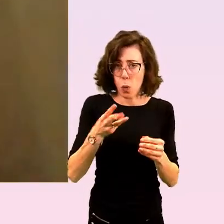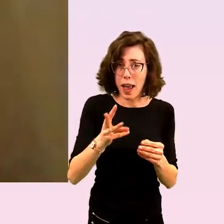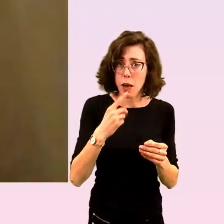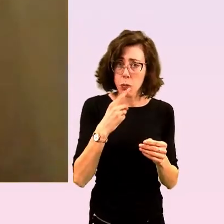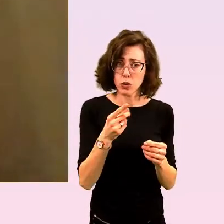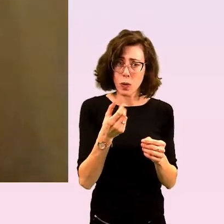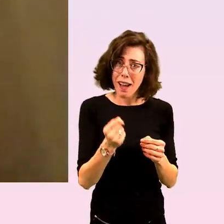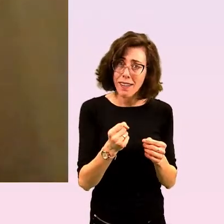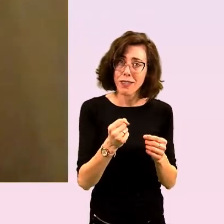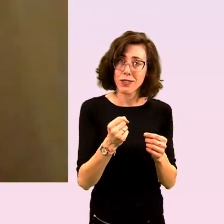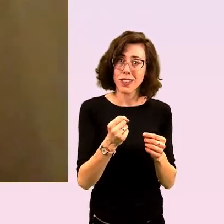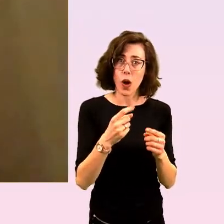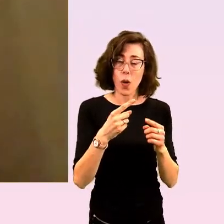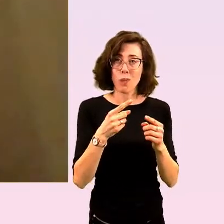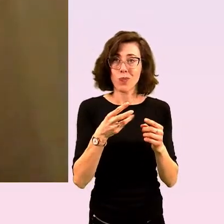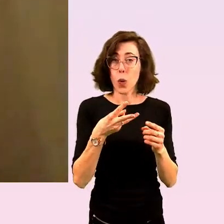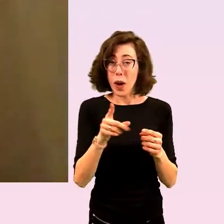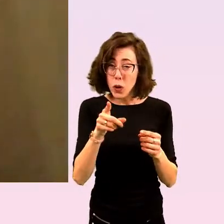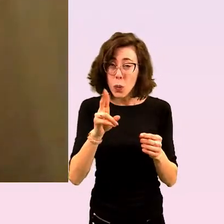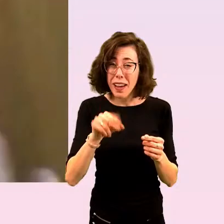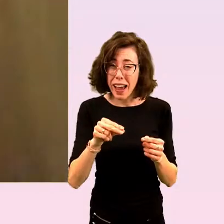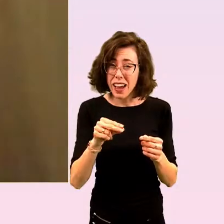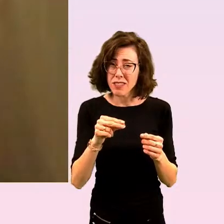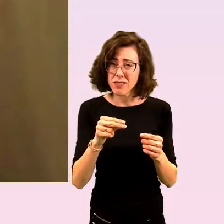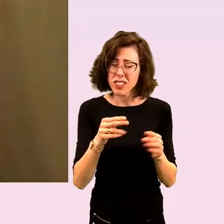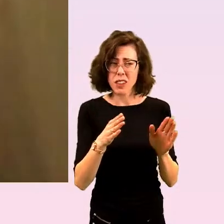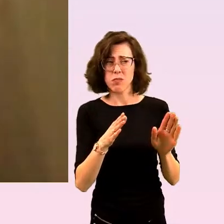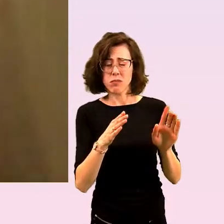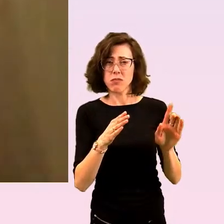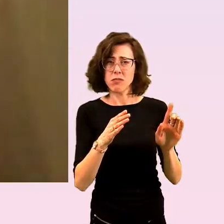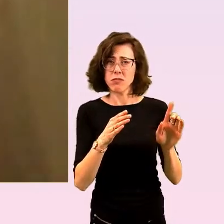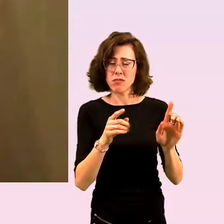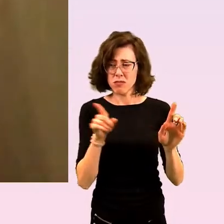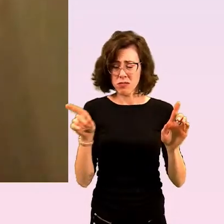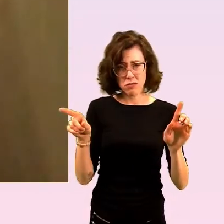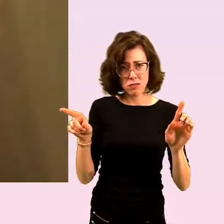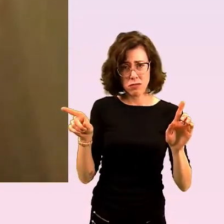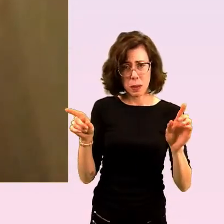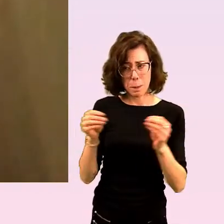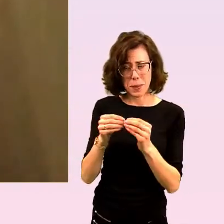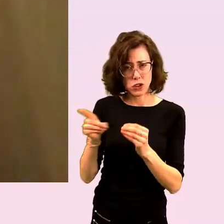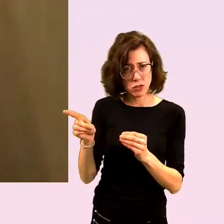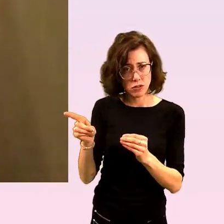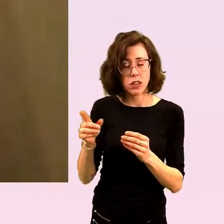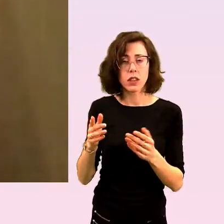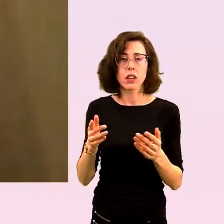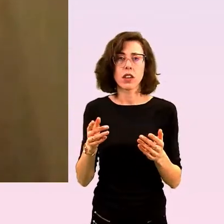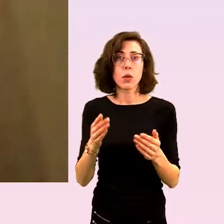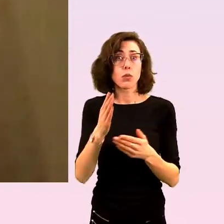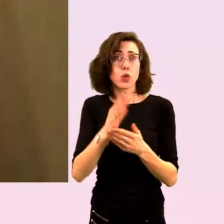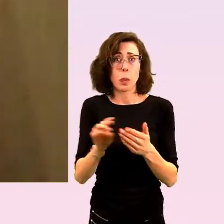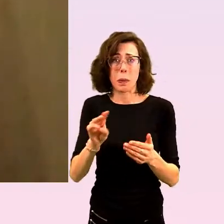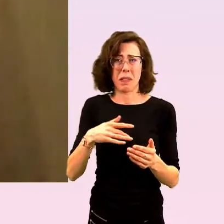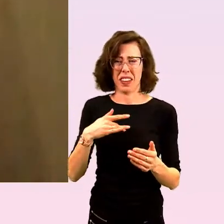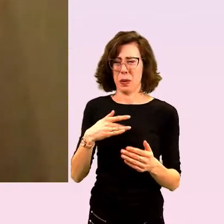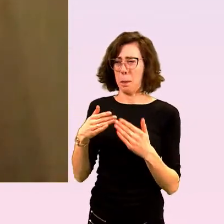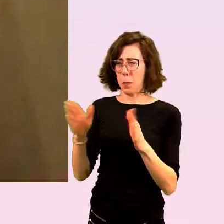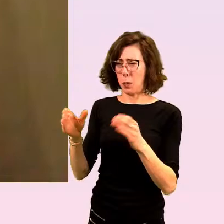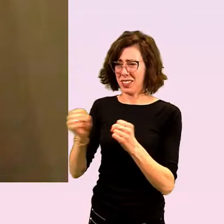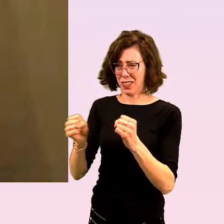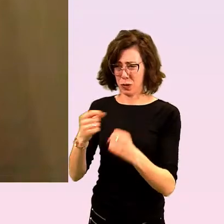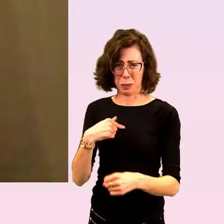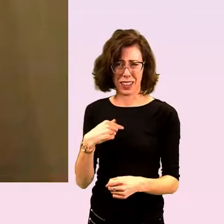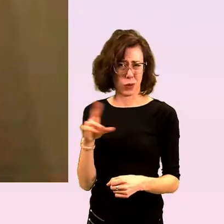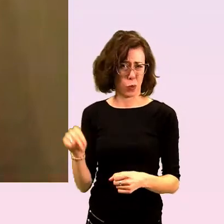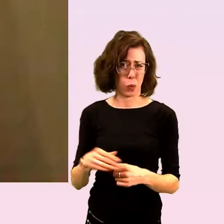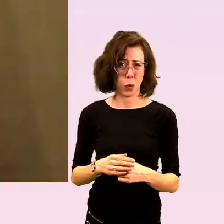So I would say, if people are concerned, because a lot of people think that public service or the civil service is not for me.